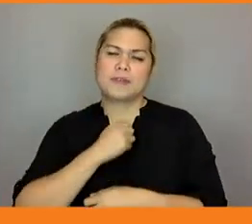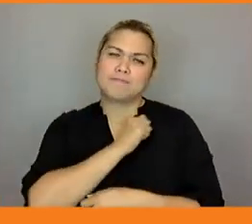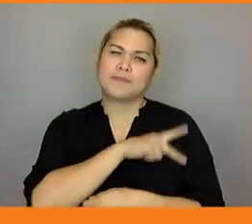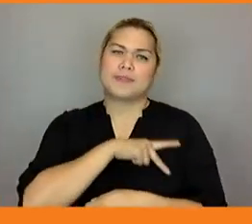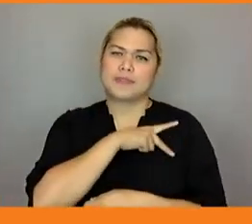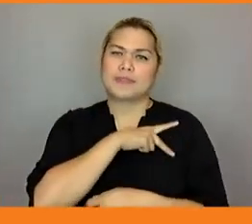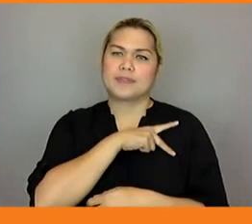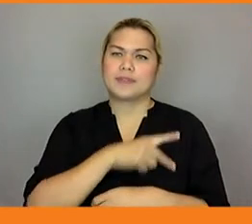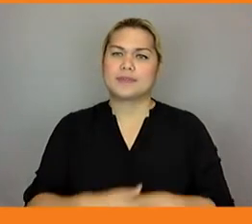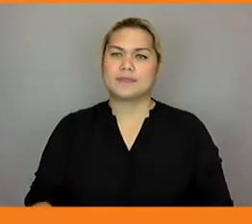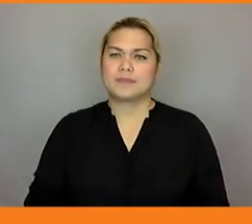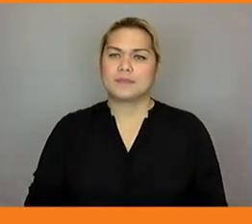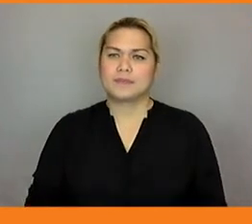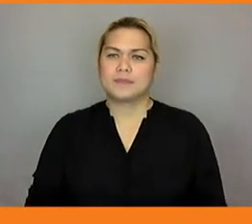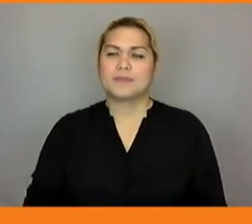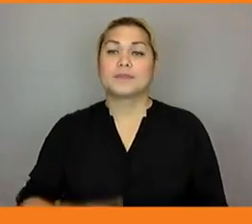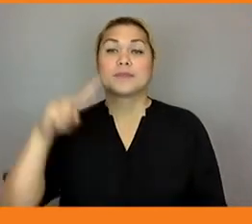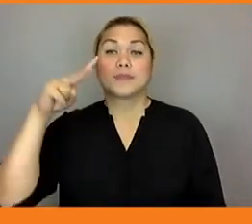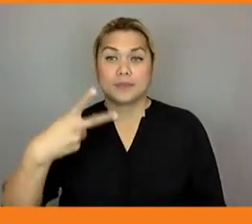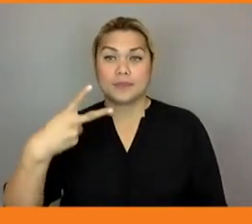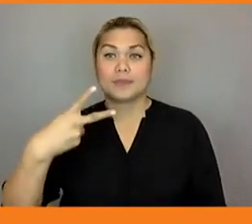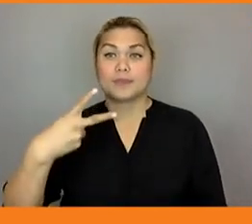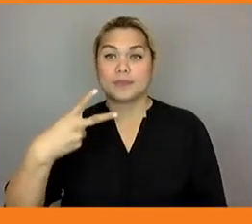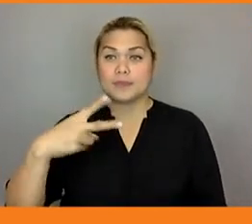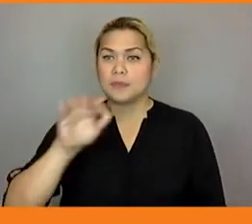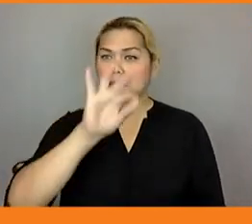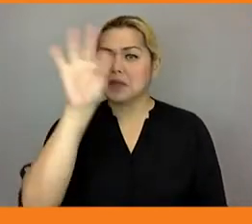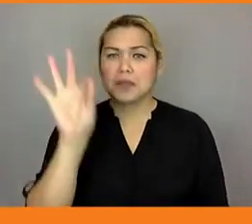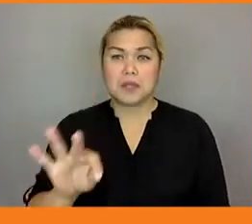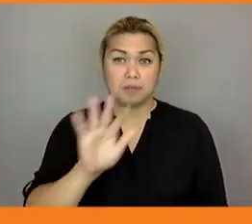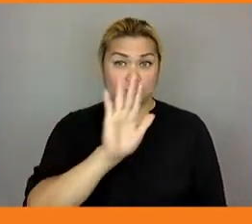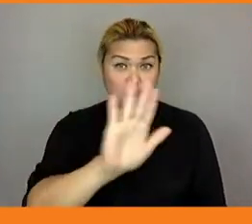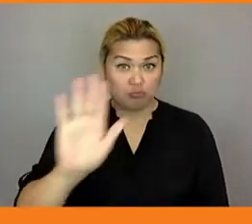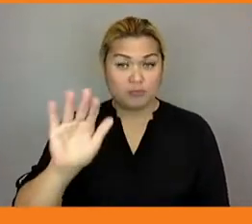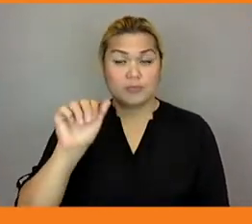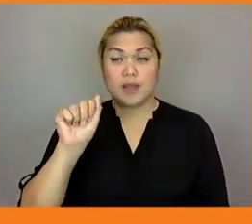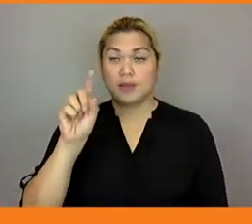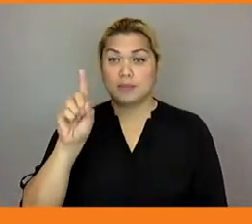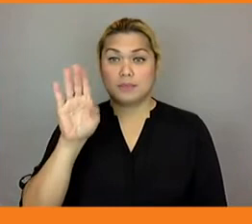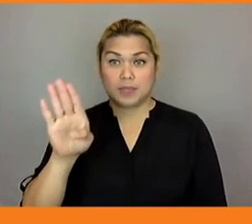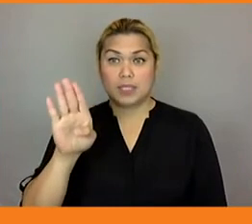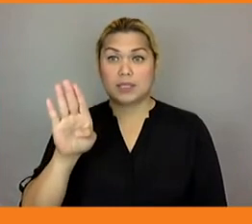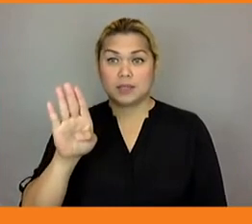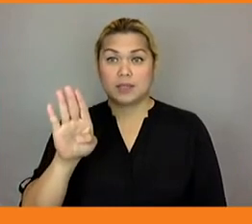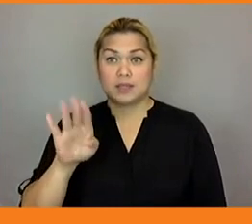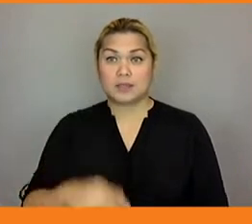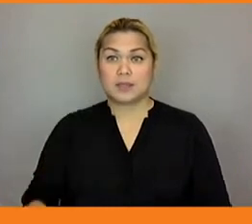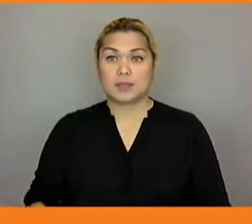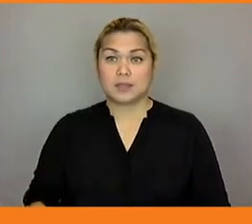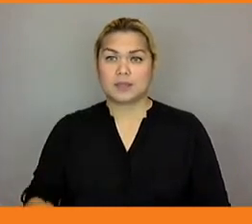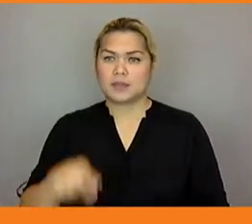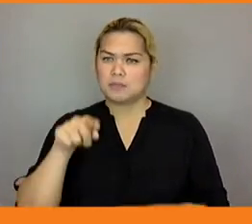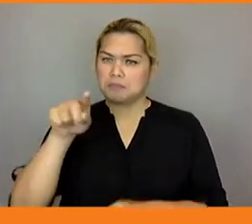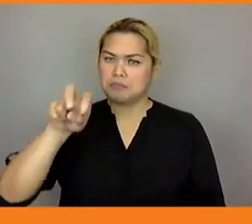is about your commitment. We highly appreciate your commitment to a just transition. According to the ILO guideline for